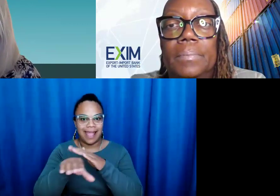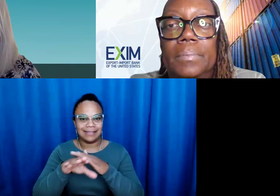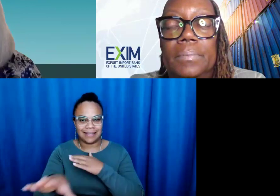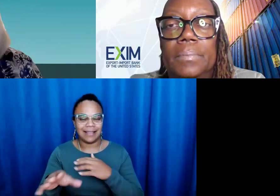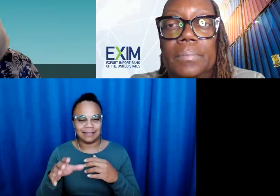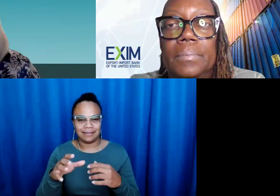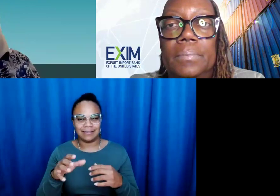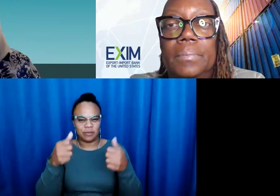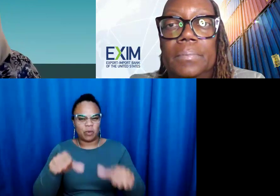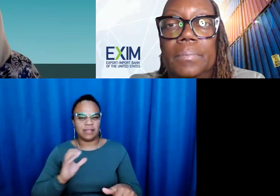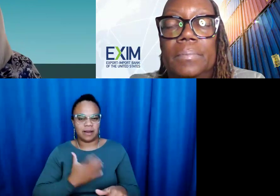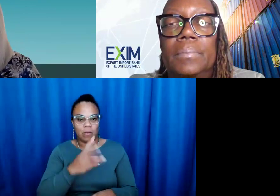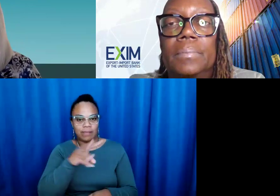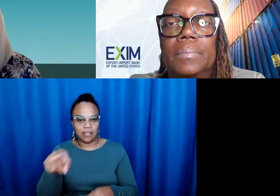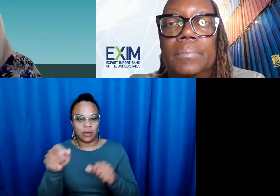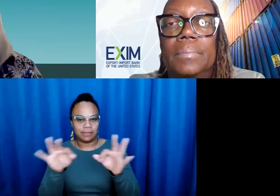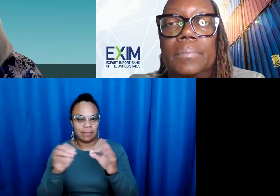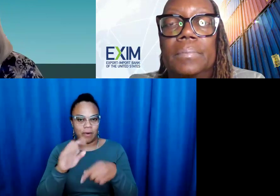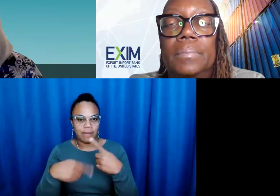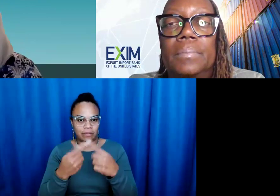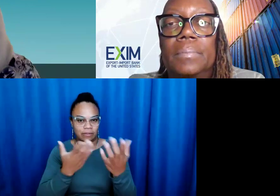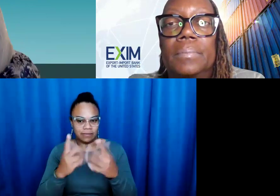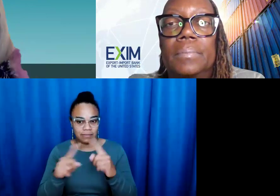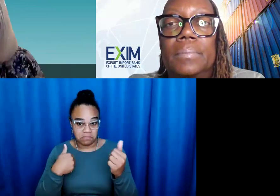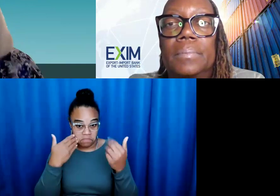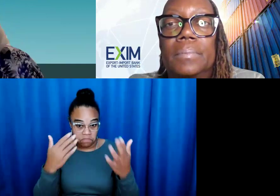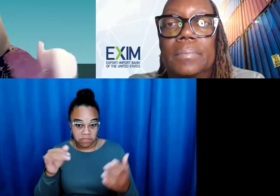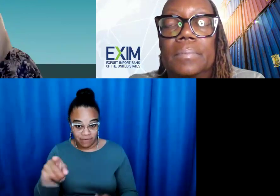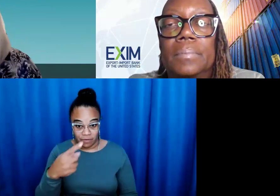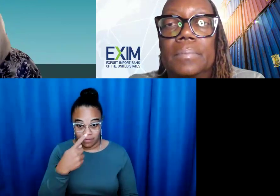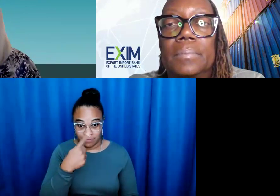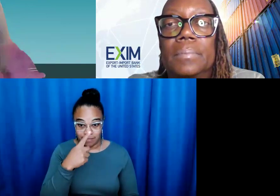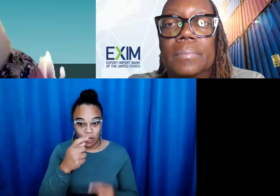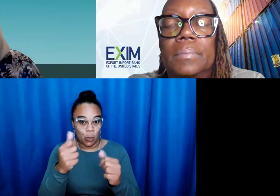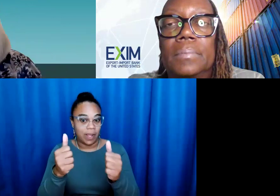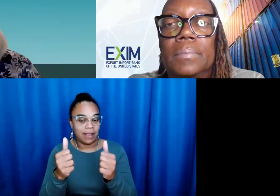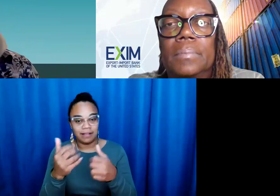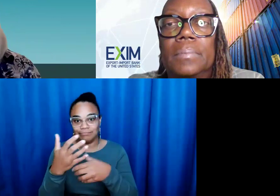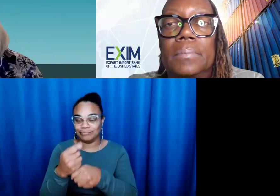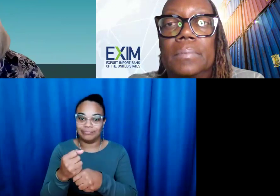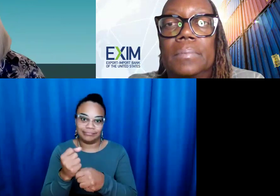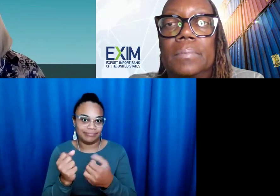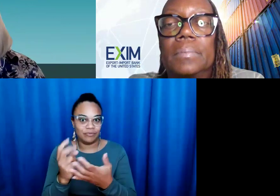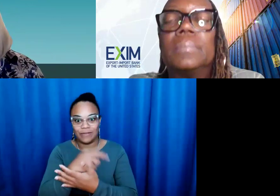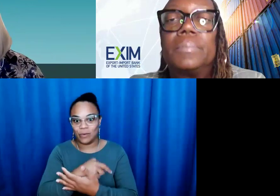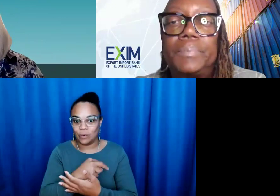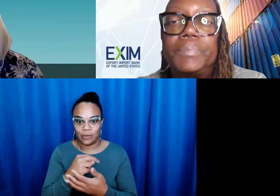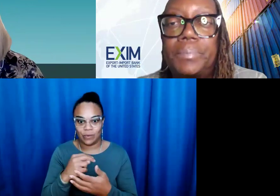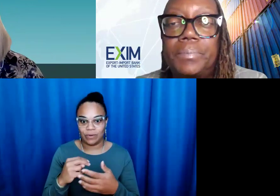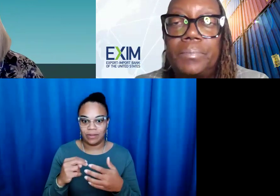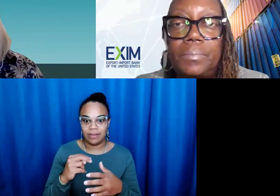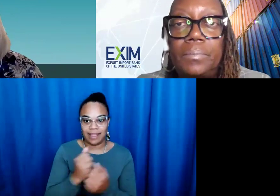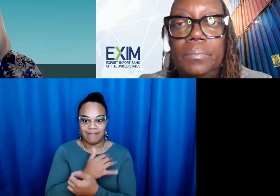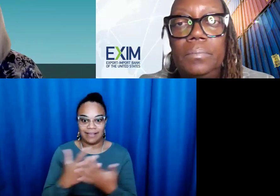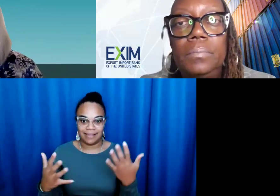more about the services, but I don't know if you could just do like a quick overview, like a recap of all the